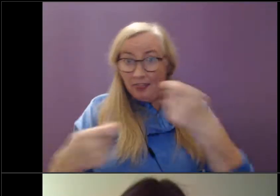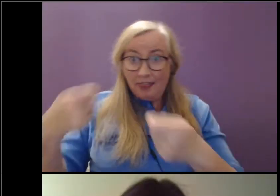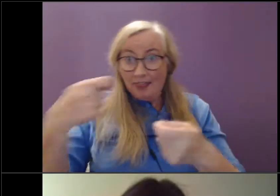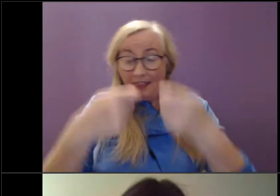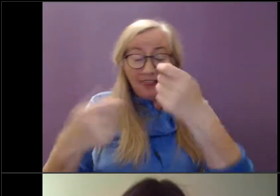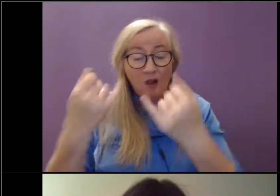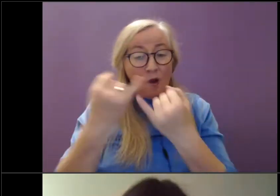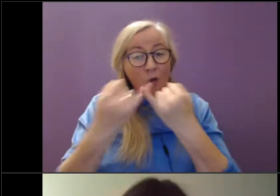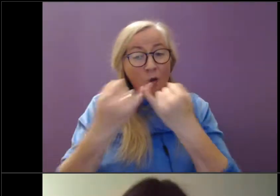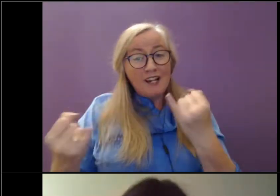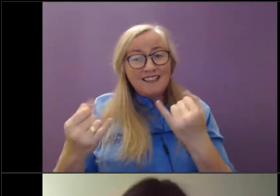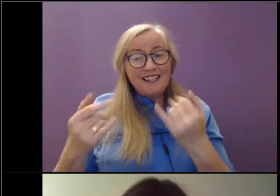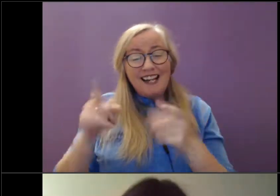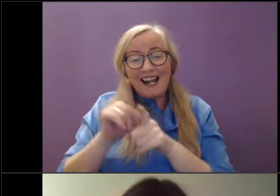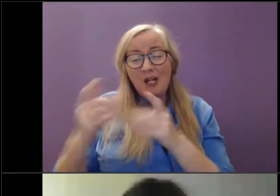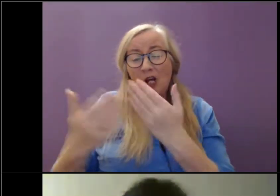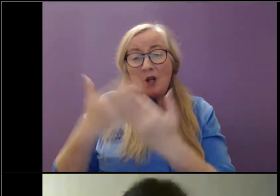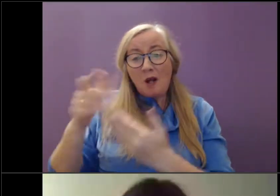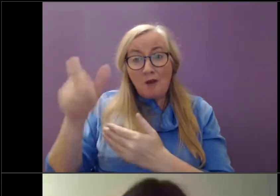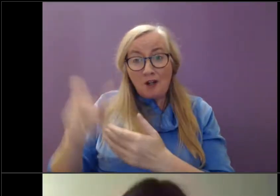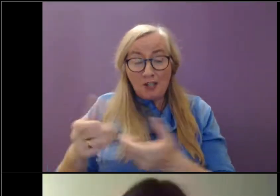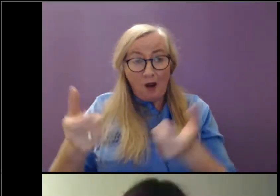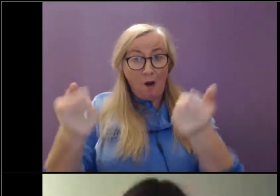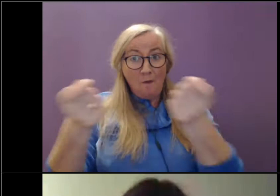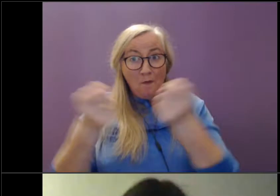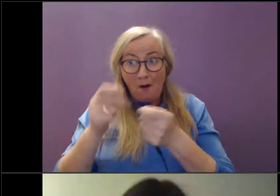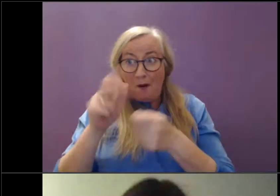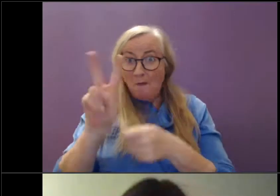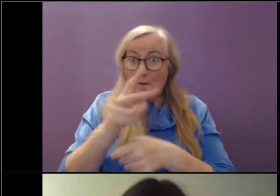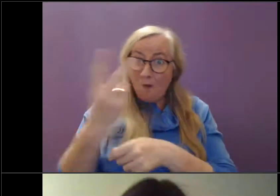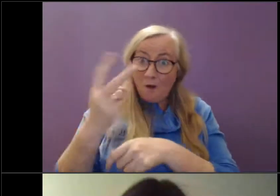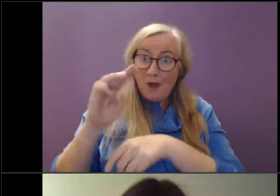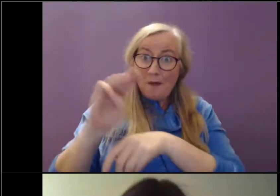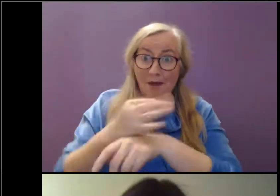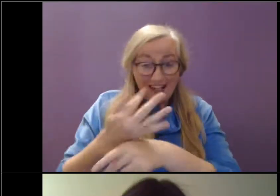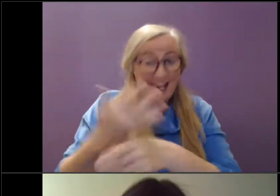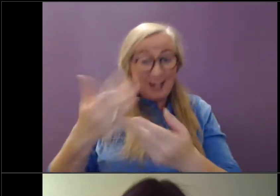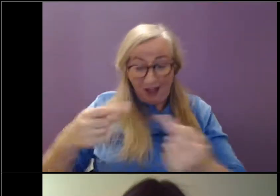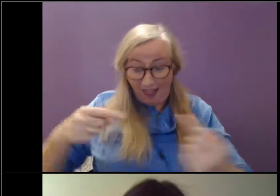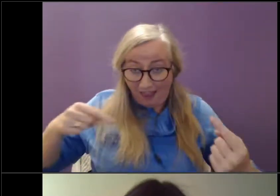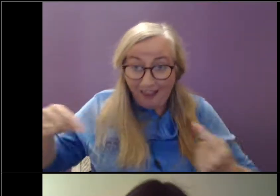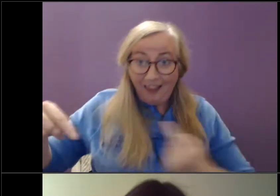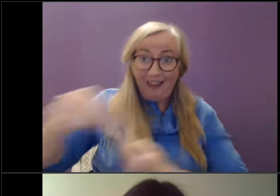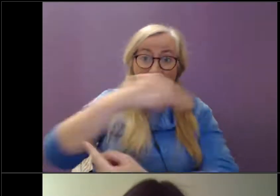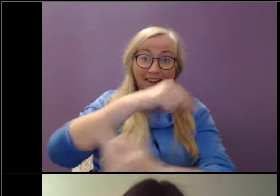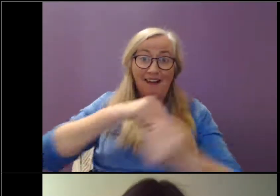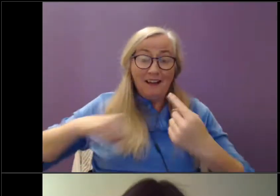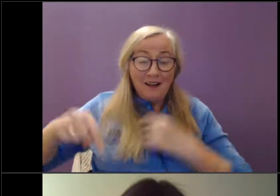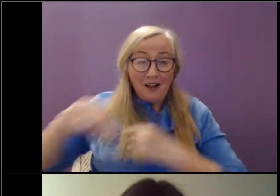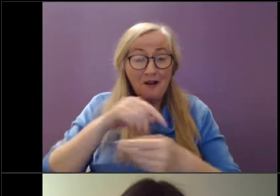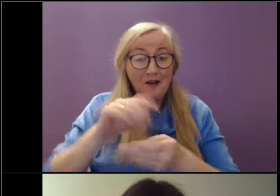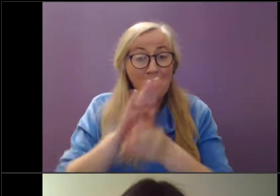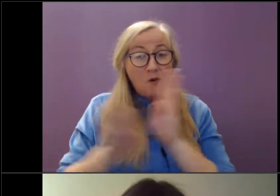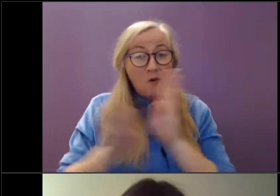a teenager bringing both parents into an argument or the whole family into an argument?